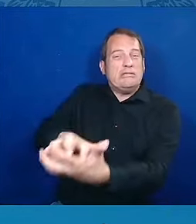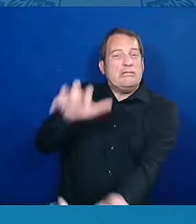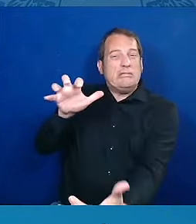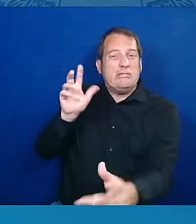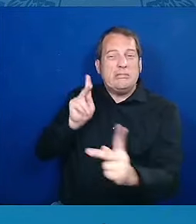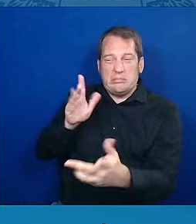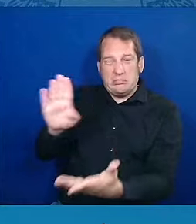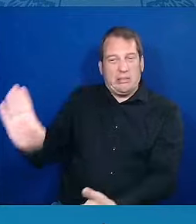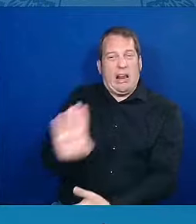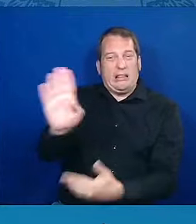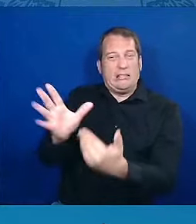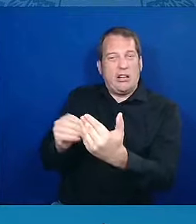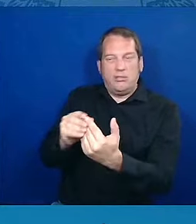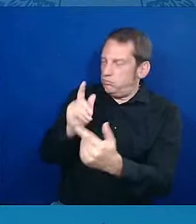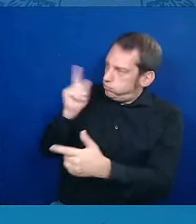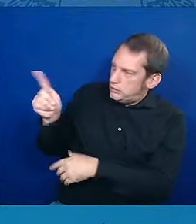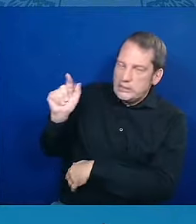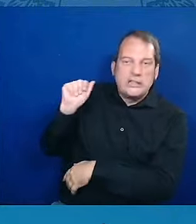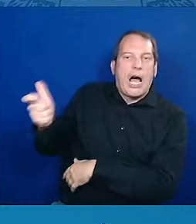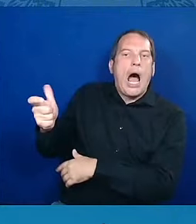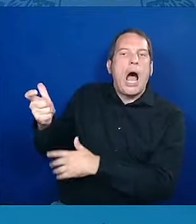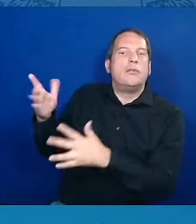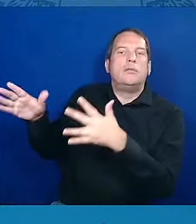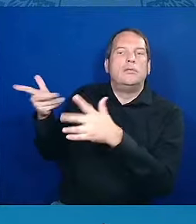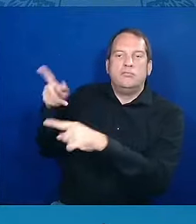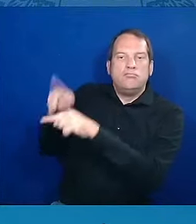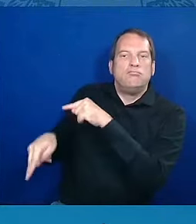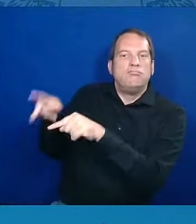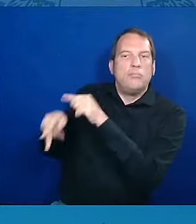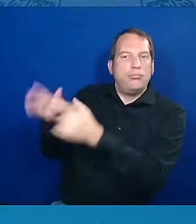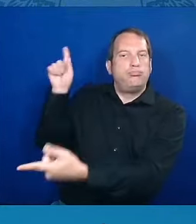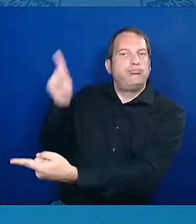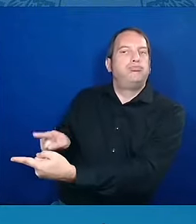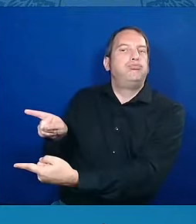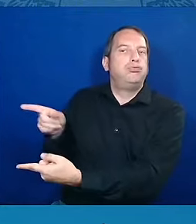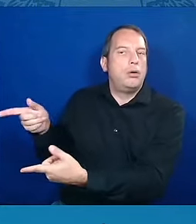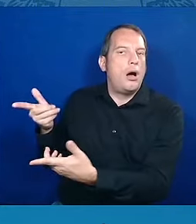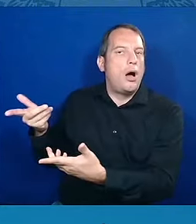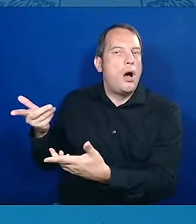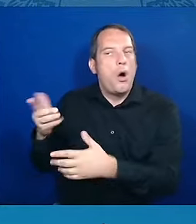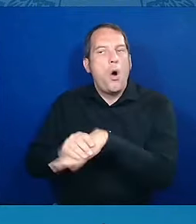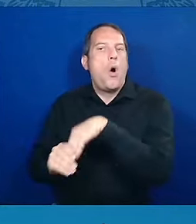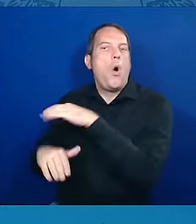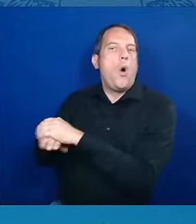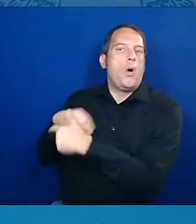to stop student loan forgiveness for teachers and other public servants.